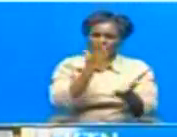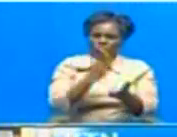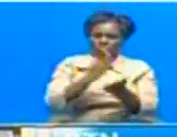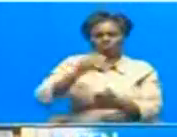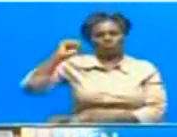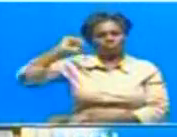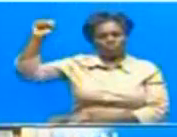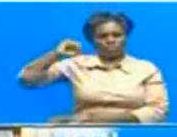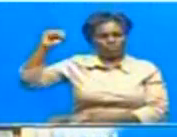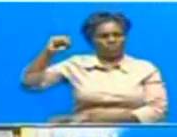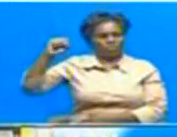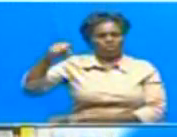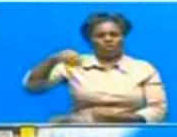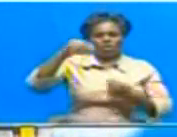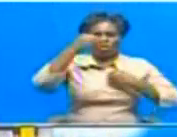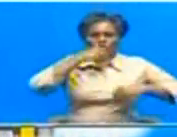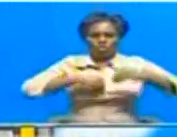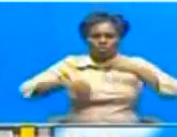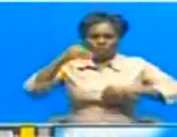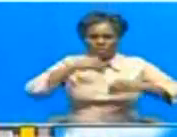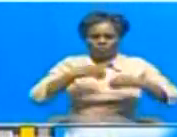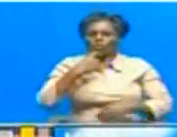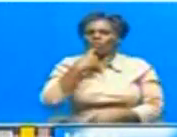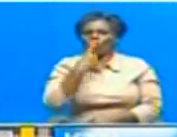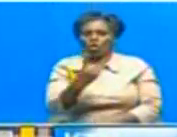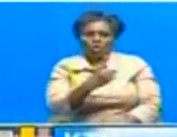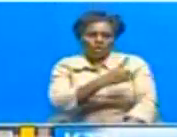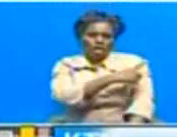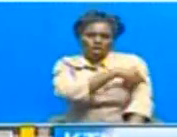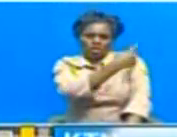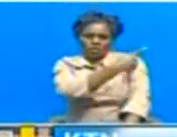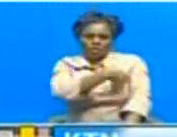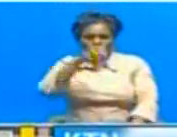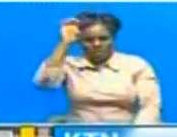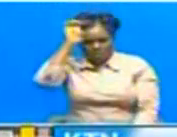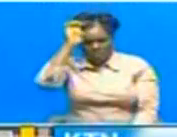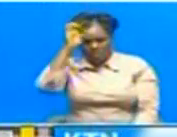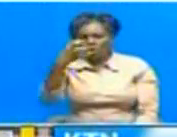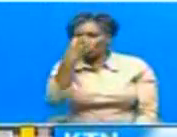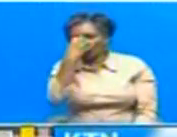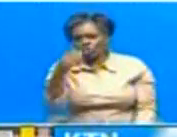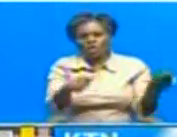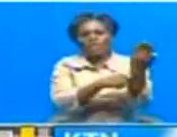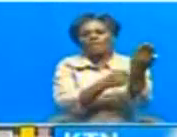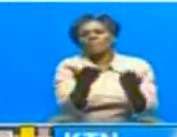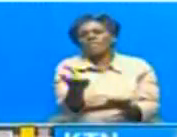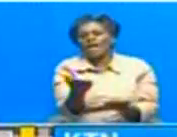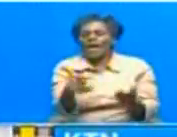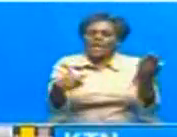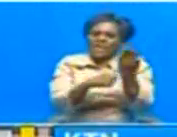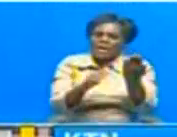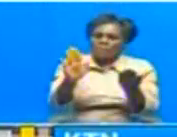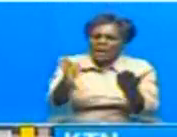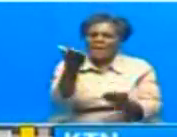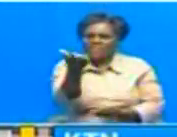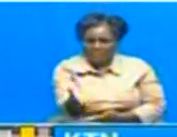Politically. Matters graft, the more teaching and referral hospital upgrade, the deputy president's name has popped up. Your name as well